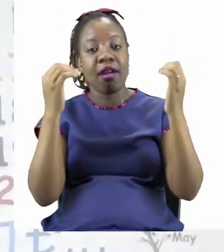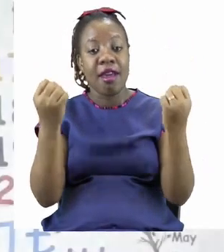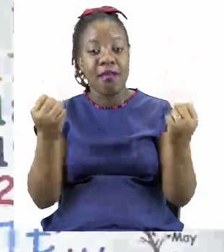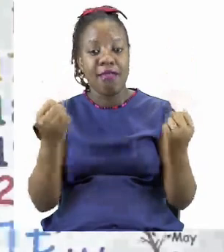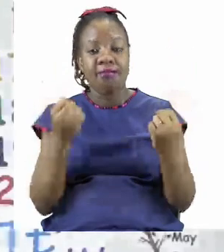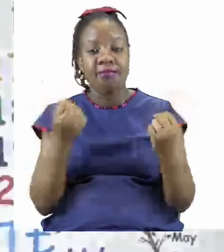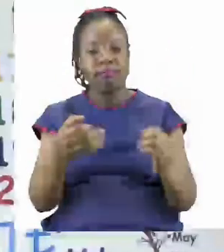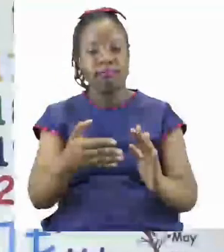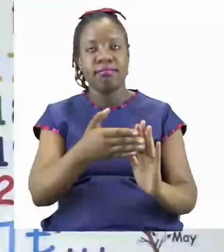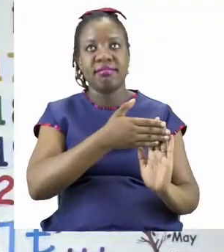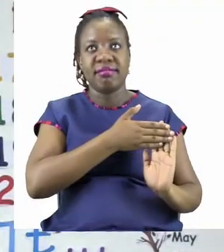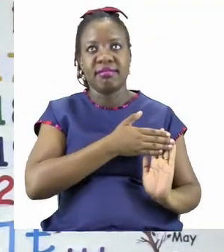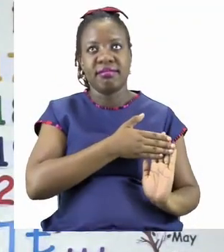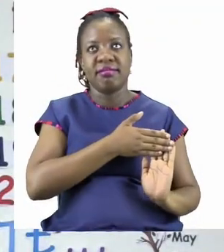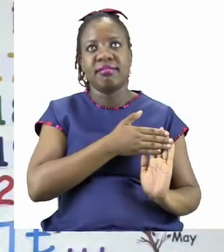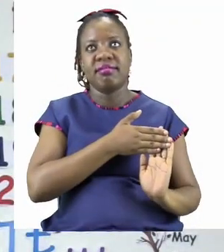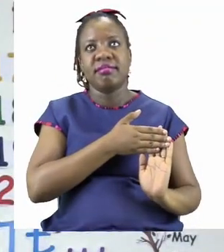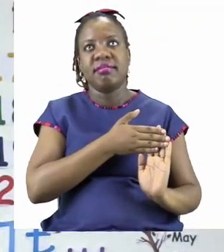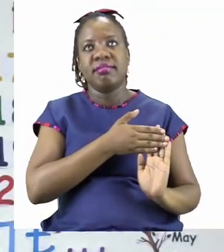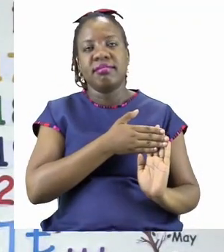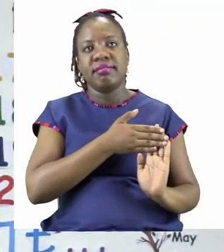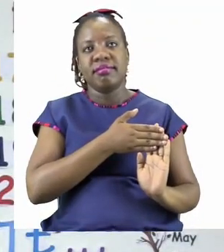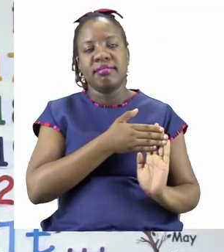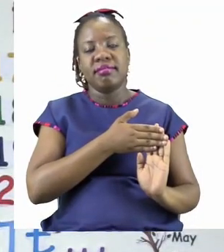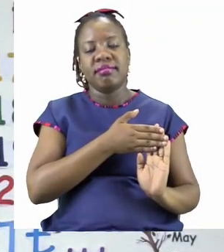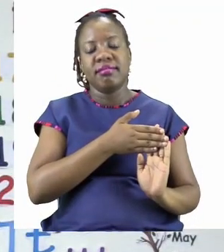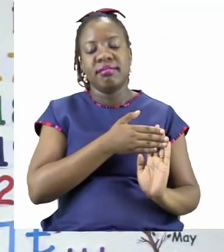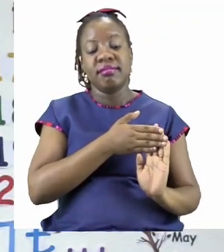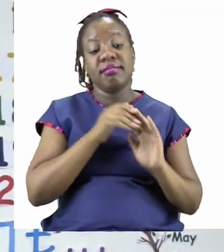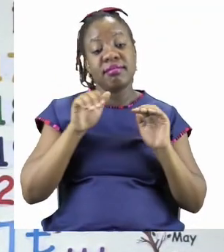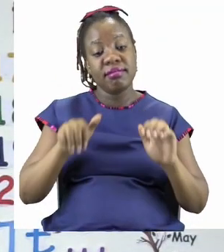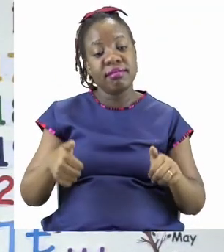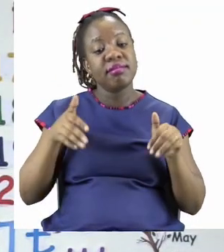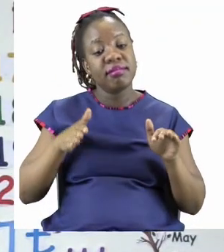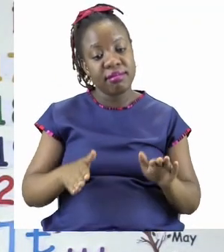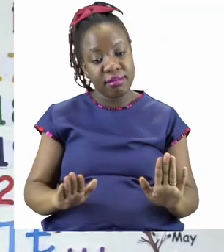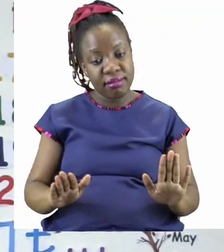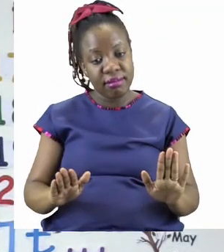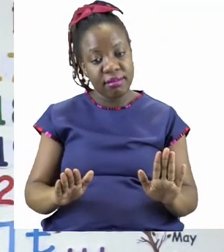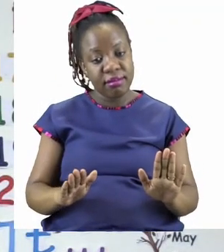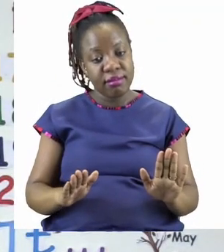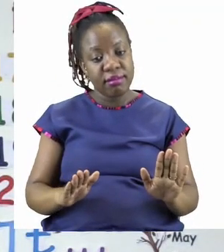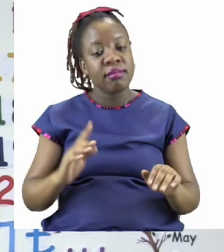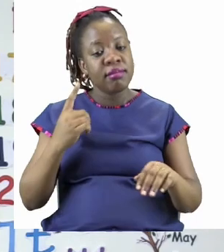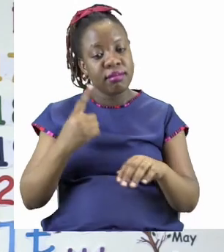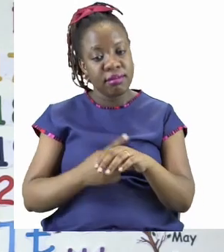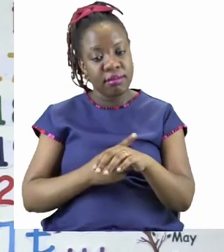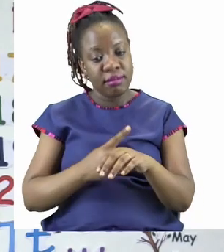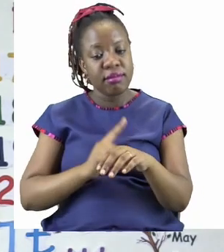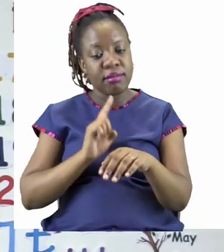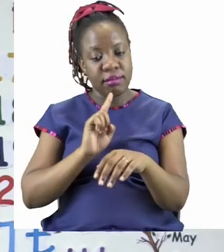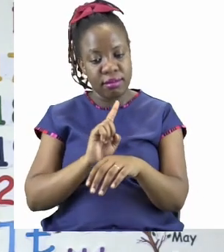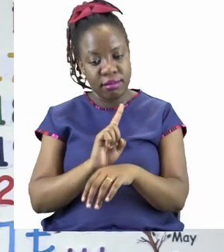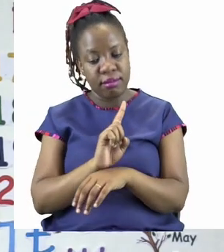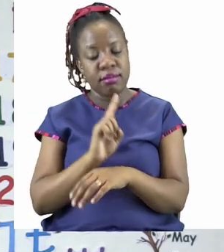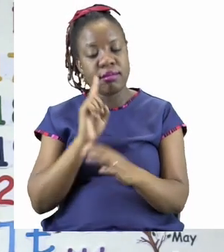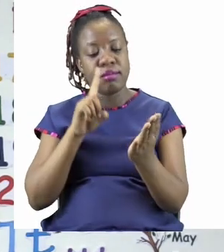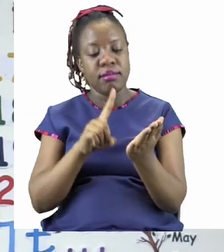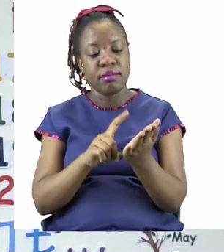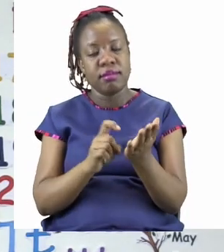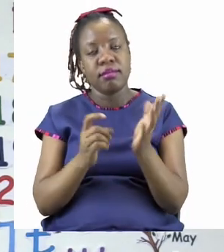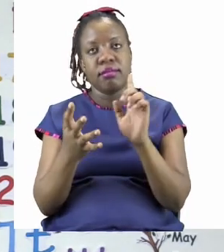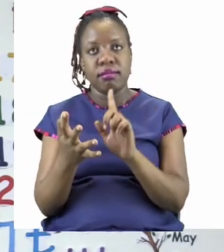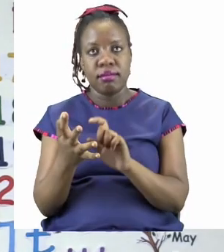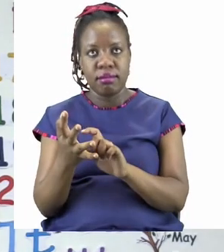energy. Now boys and girls, before we start our lesson today, we have to sanitize. Now